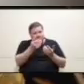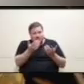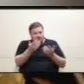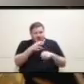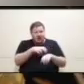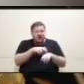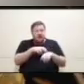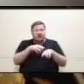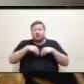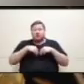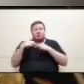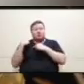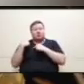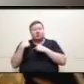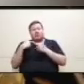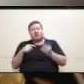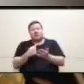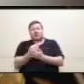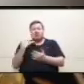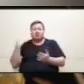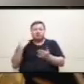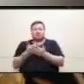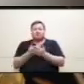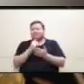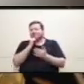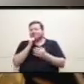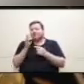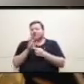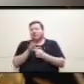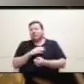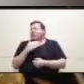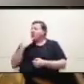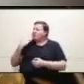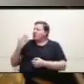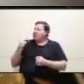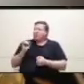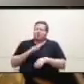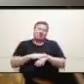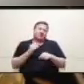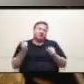has transpired, and that doesn't come out. Thank you, Chair.